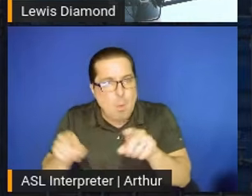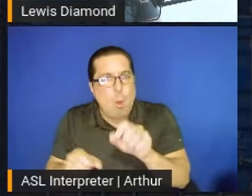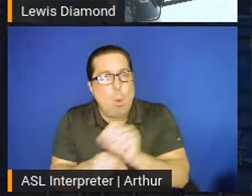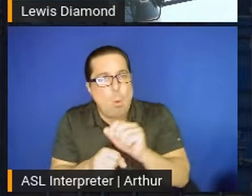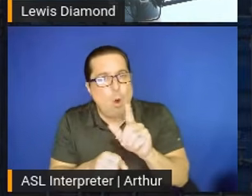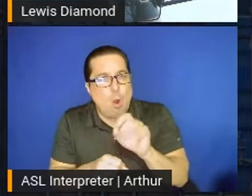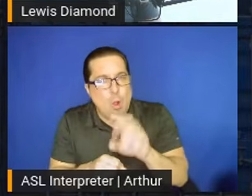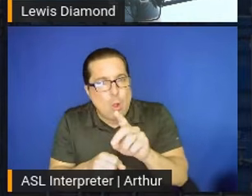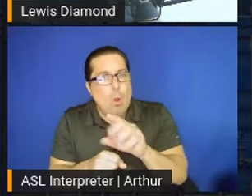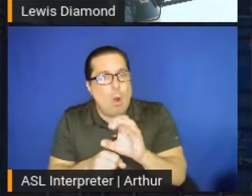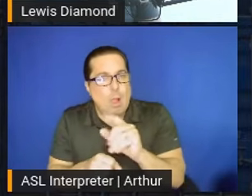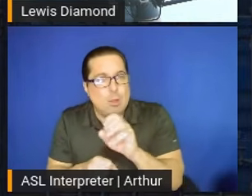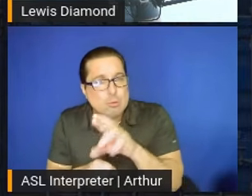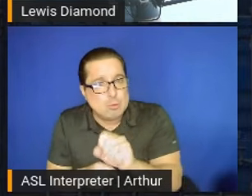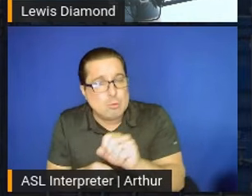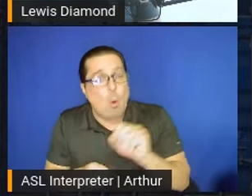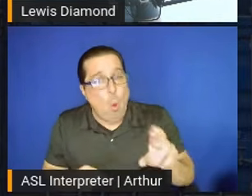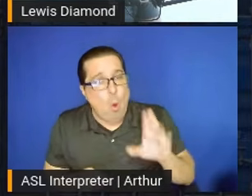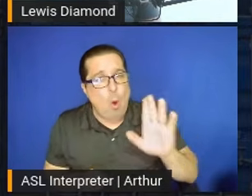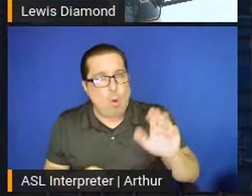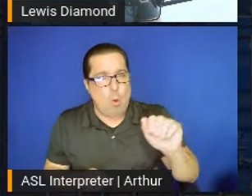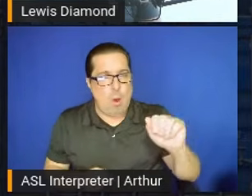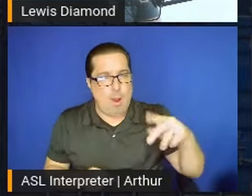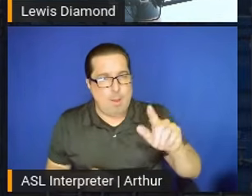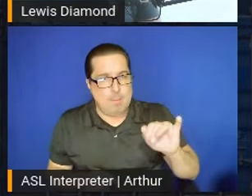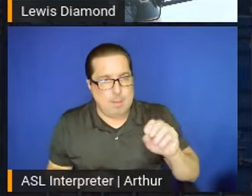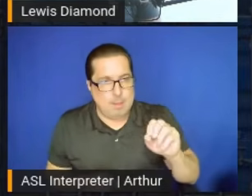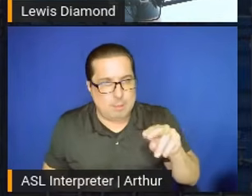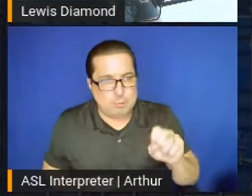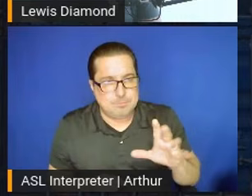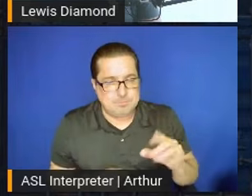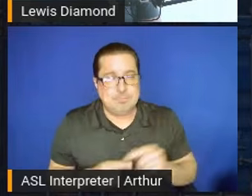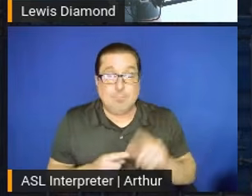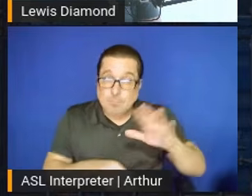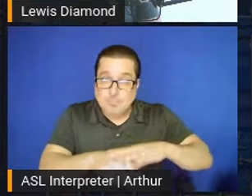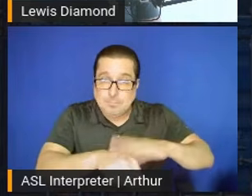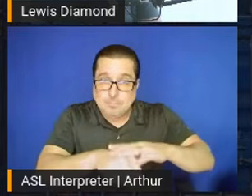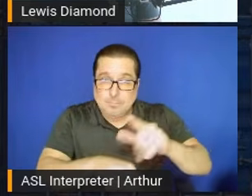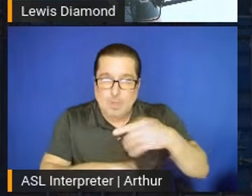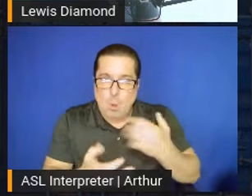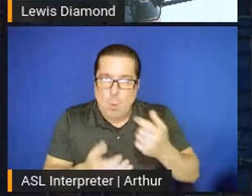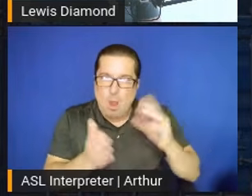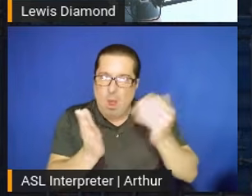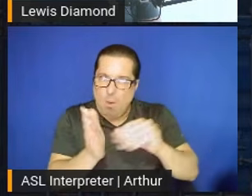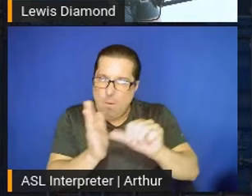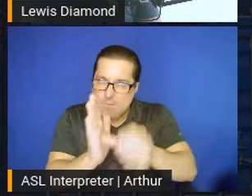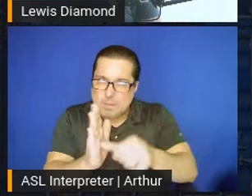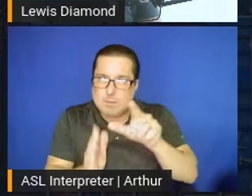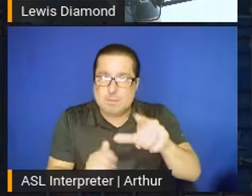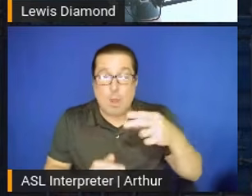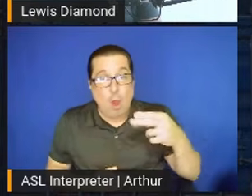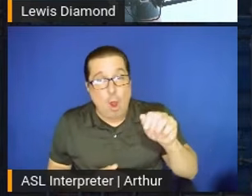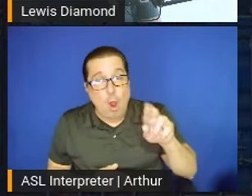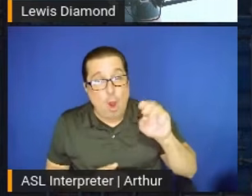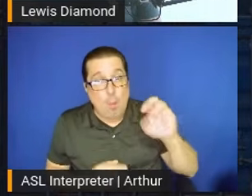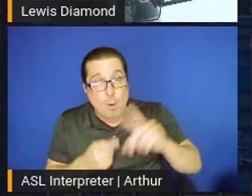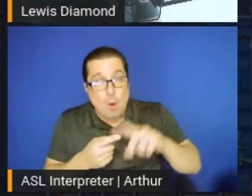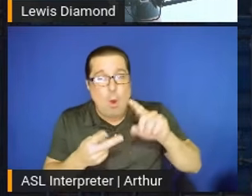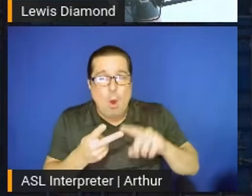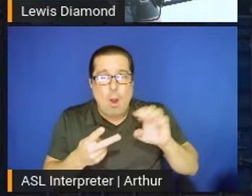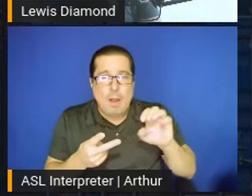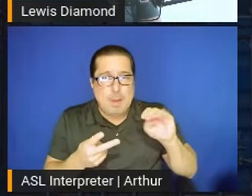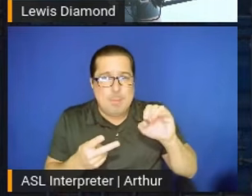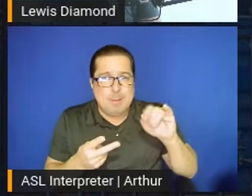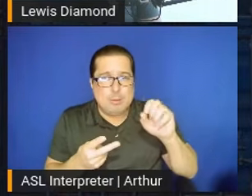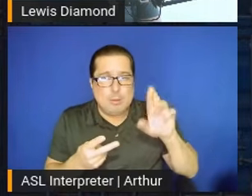your applications. Now, one thing I want to just reemphasize, like Harbor or Emissary Ingress,